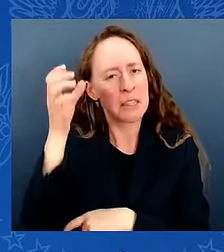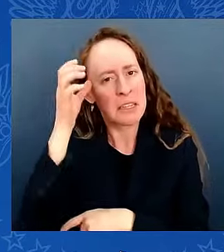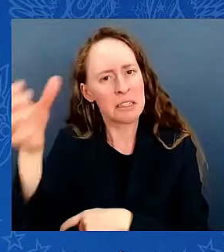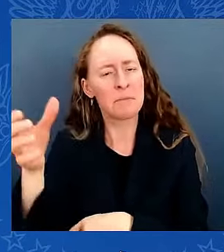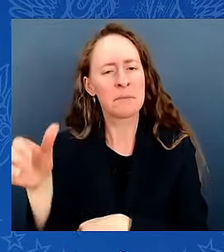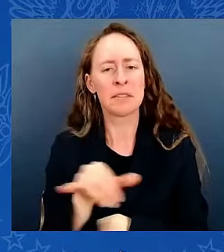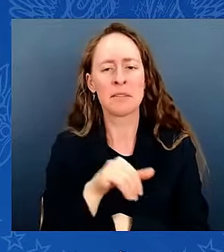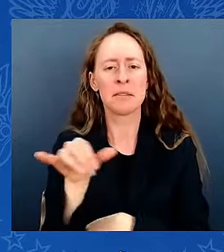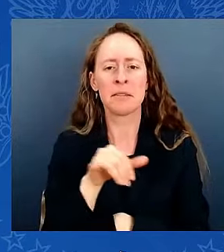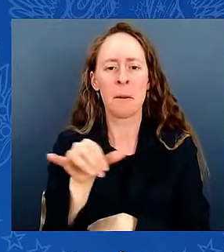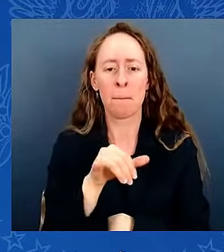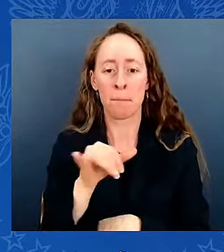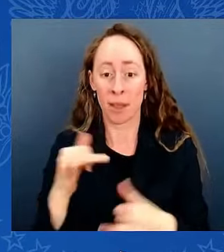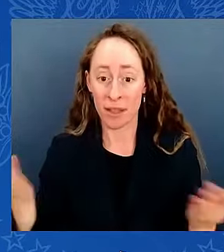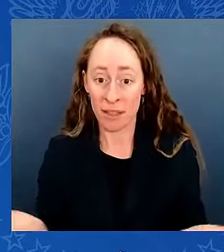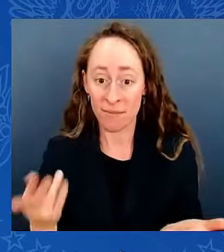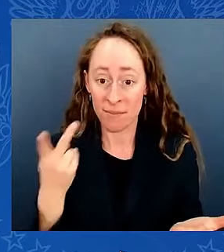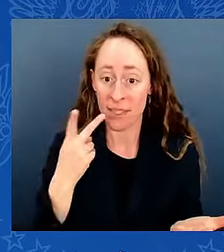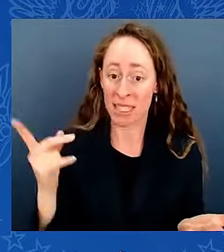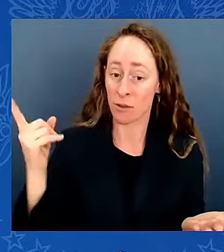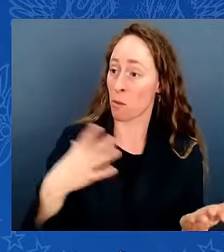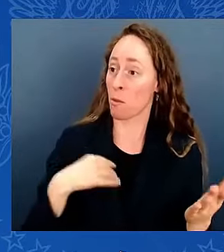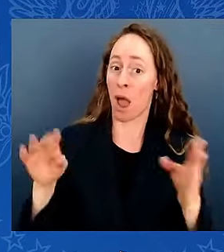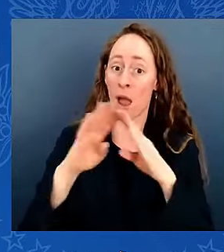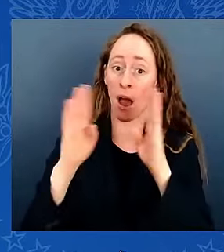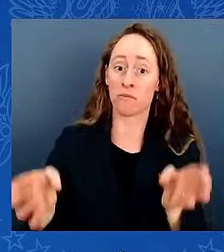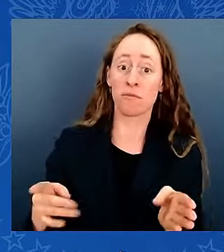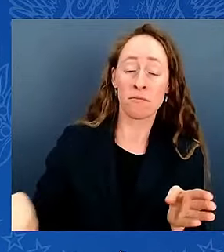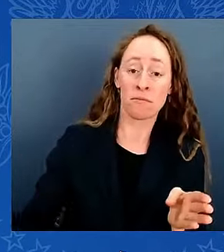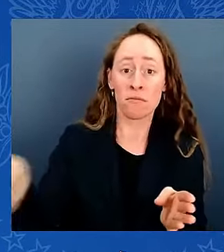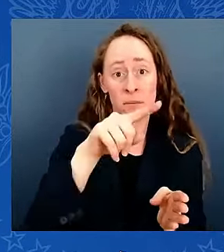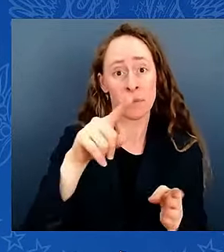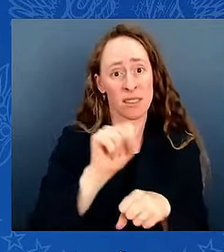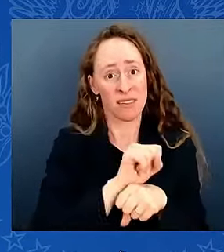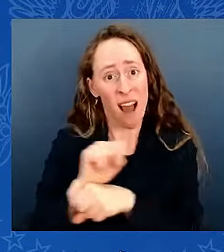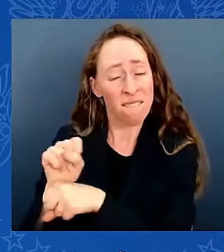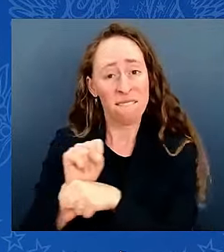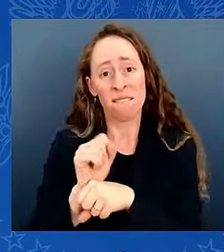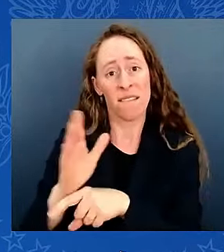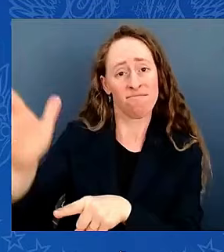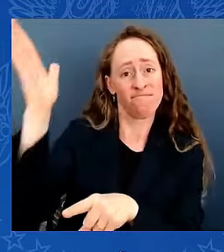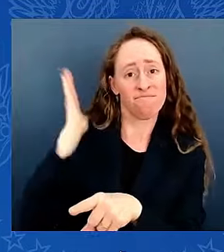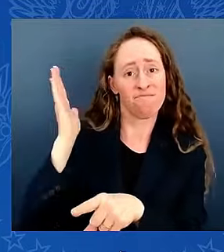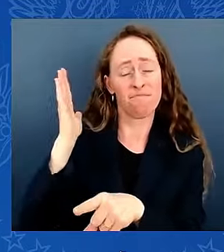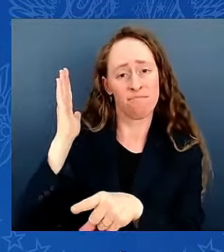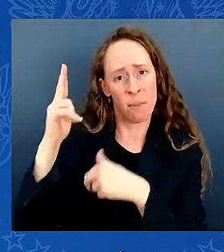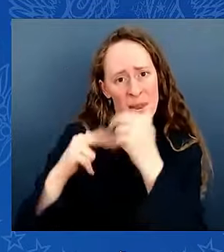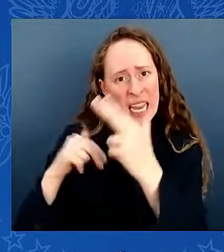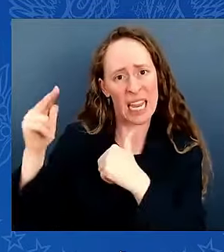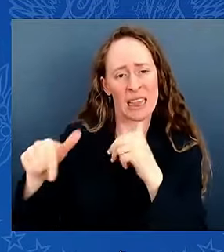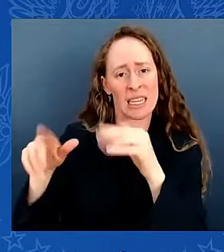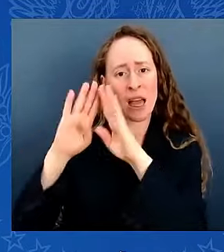enslaved people, we hosted the first ever Juneteenth concert after I made Juneteenth a federal holiday.